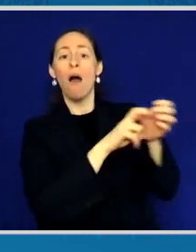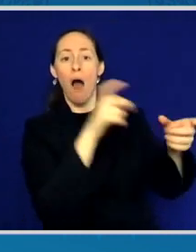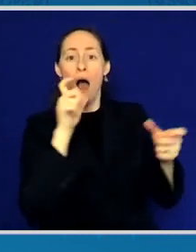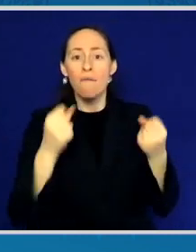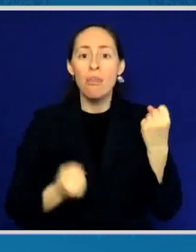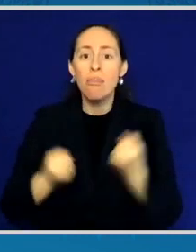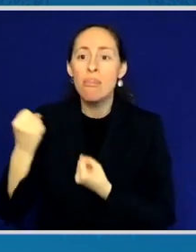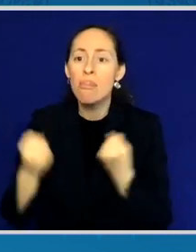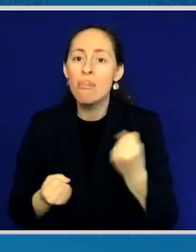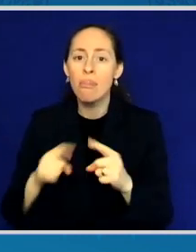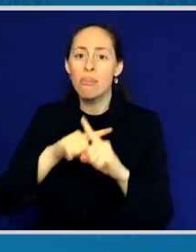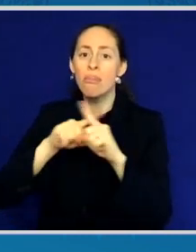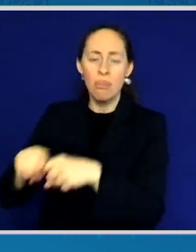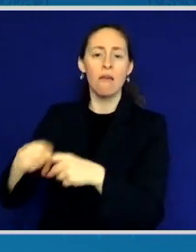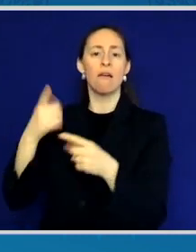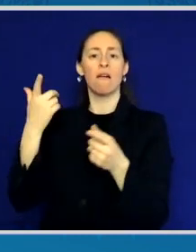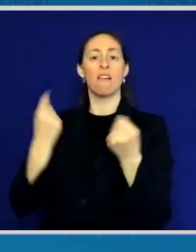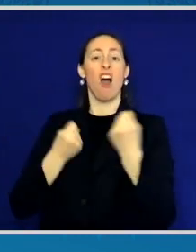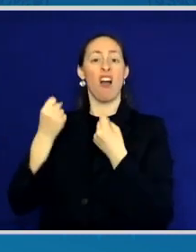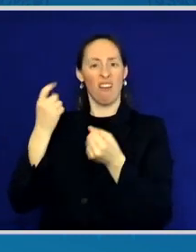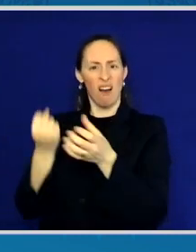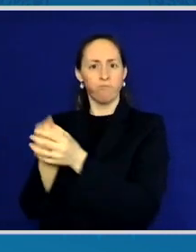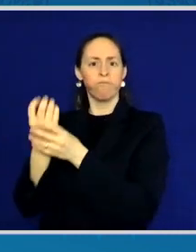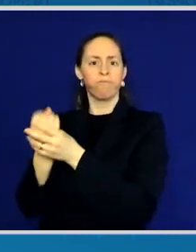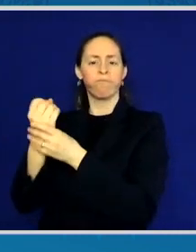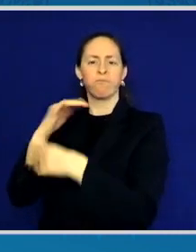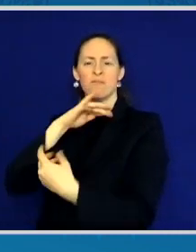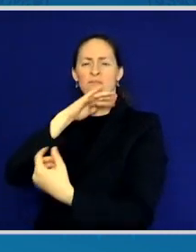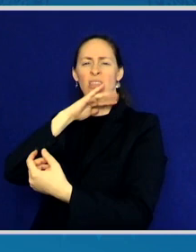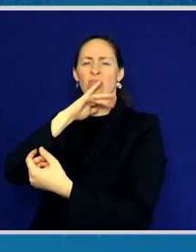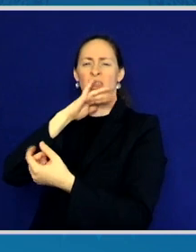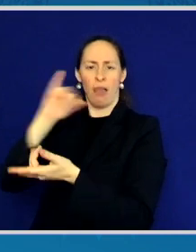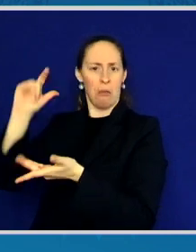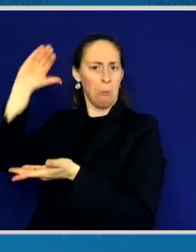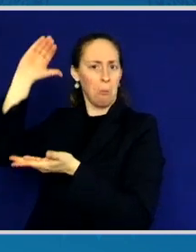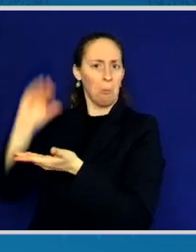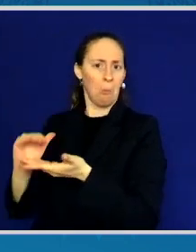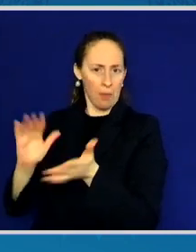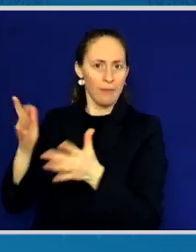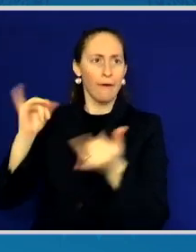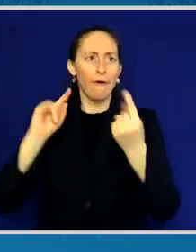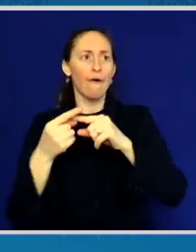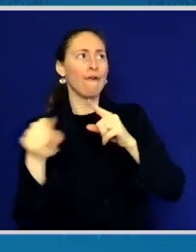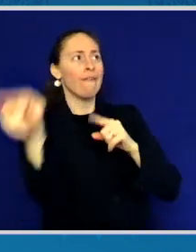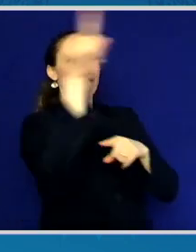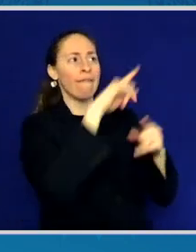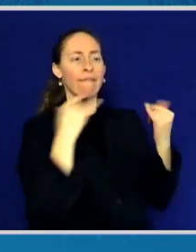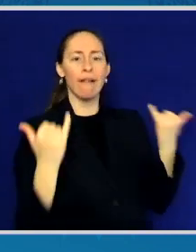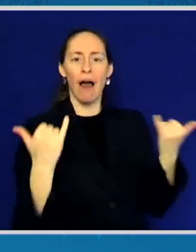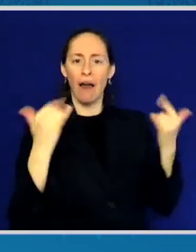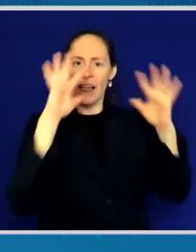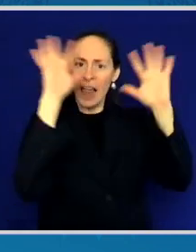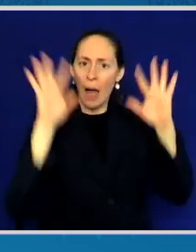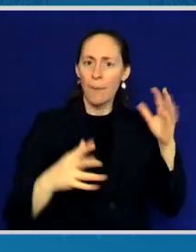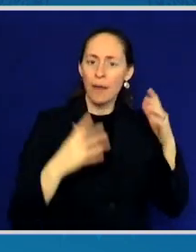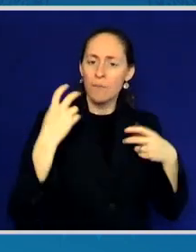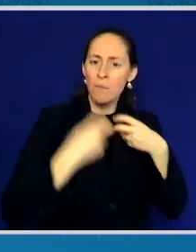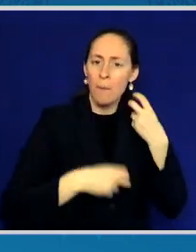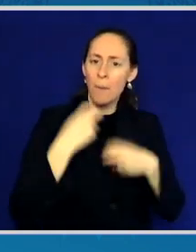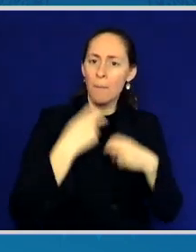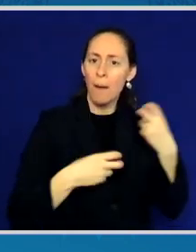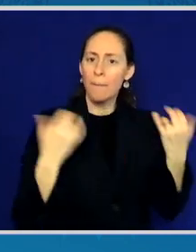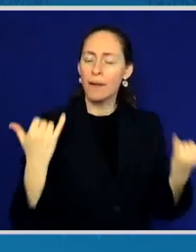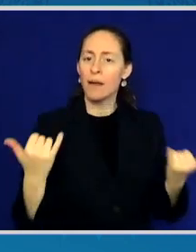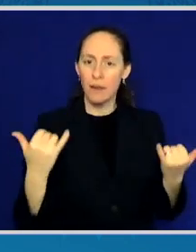greenhouse gas emissions. We are reducing emissions that are harmful to our climate. It is about what you're doing here in Cincinnati, and it's